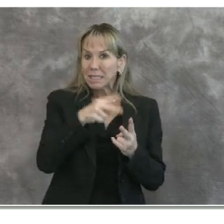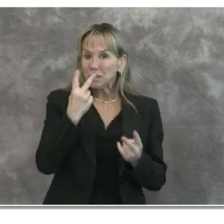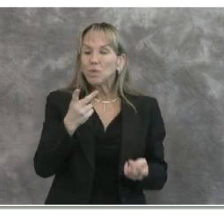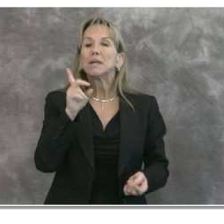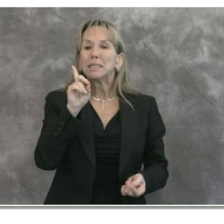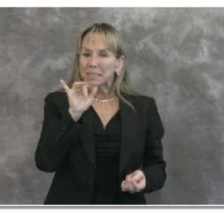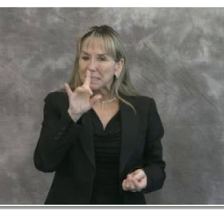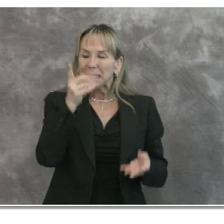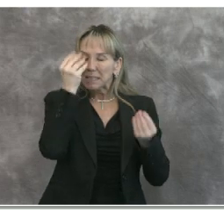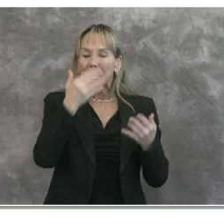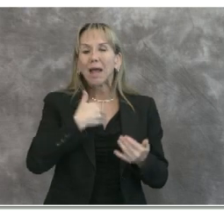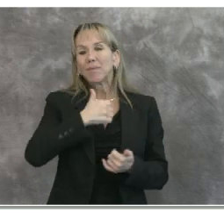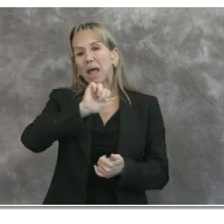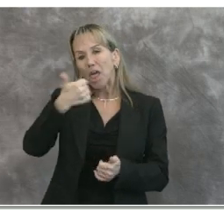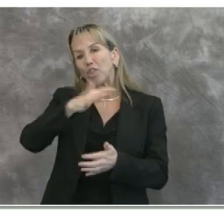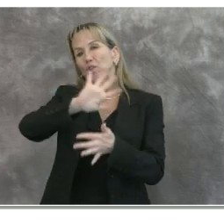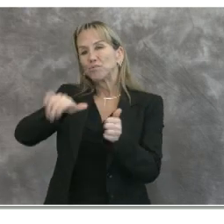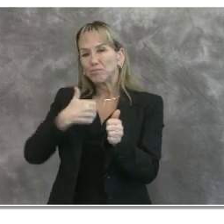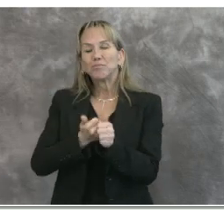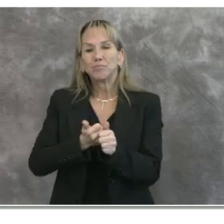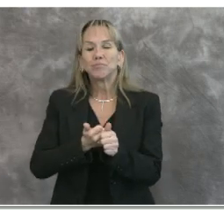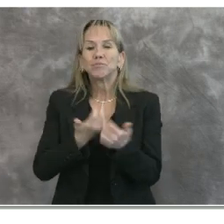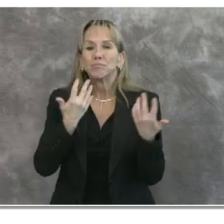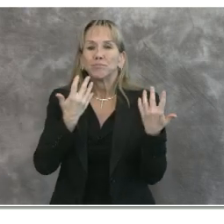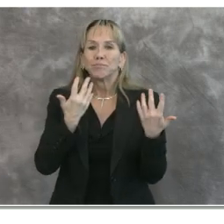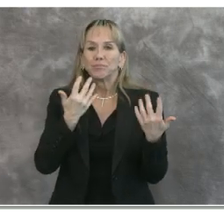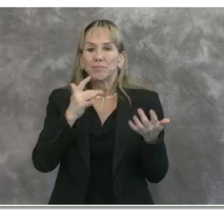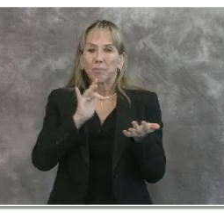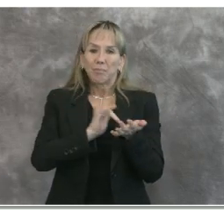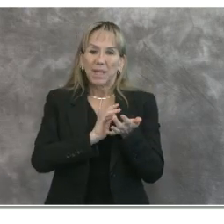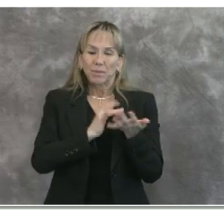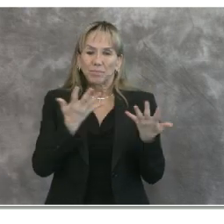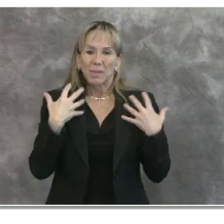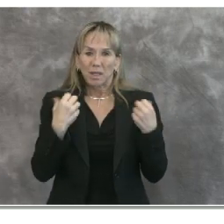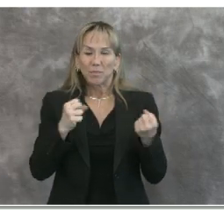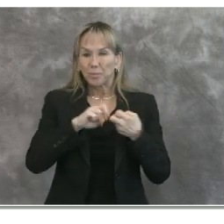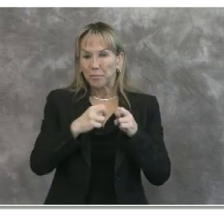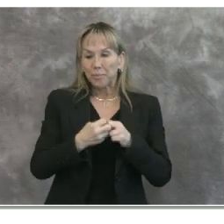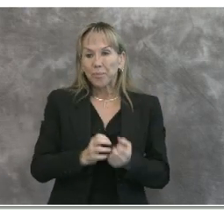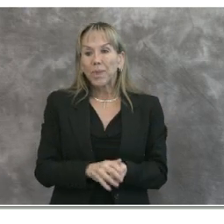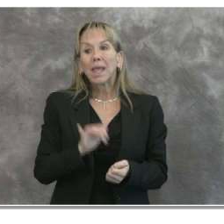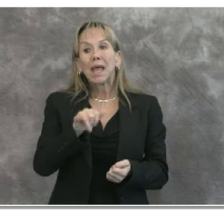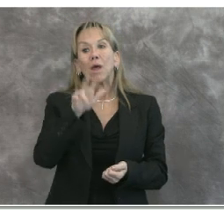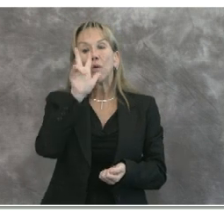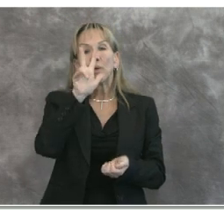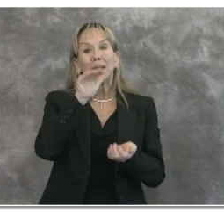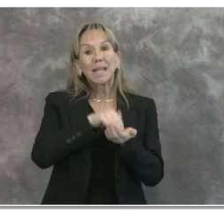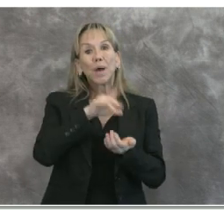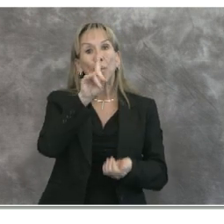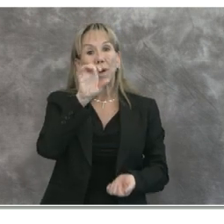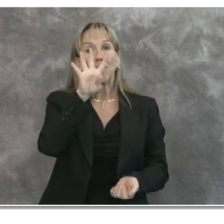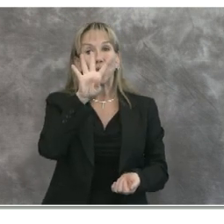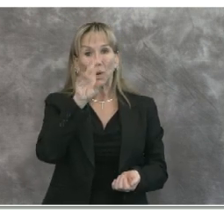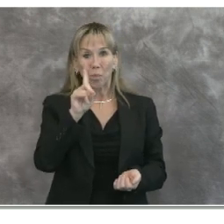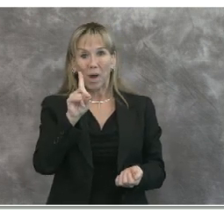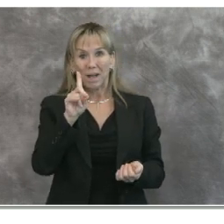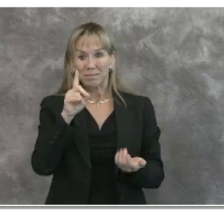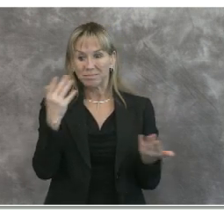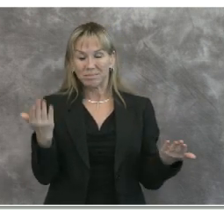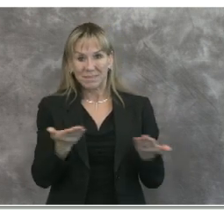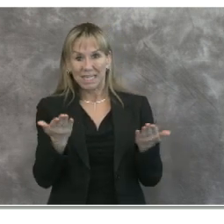individuals did have underlying medical conditions. And of the 3,141 cases, the age